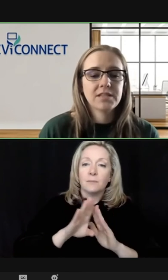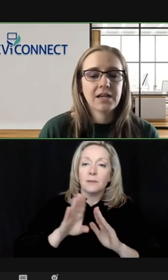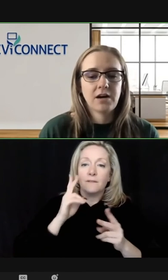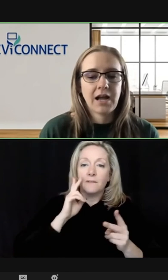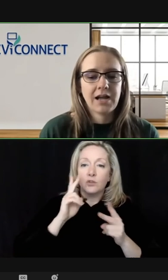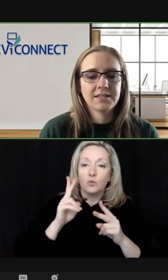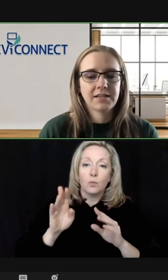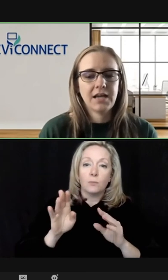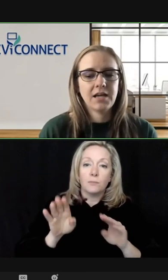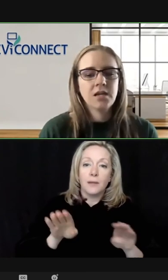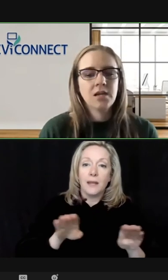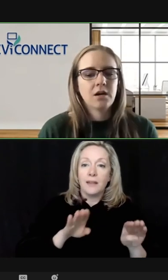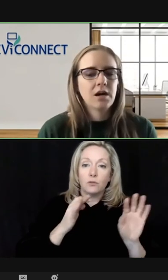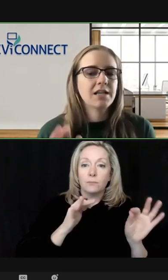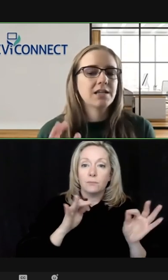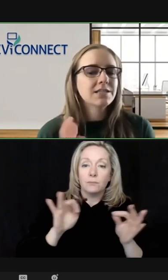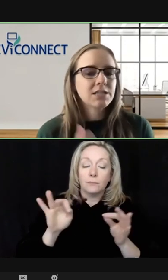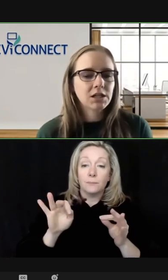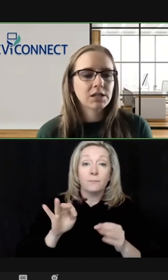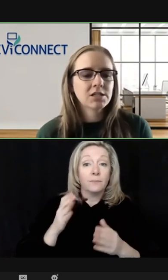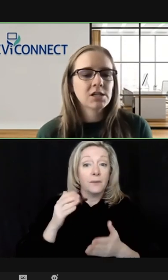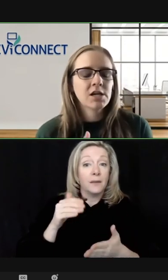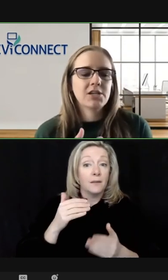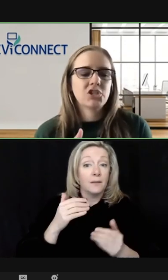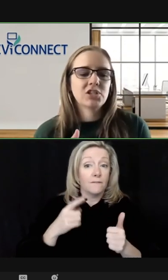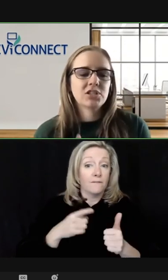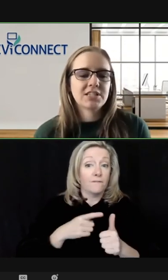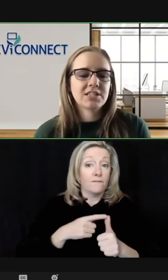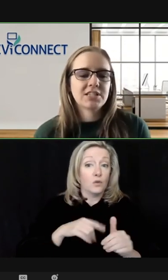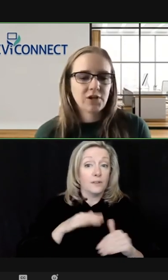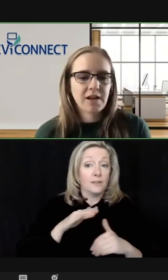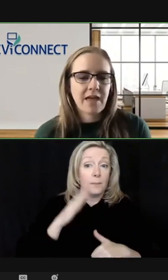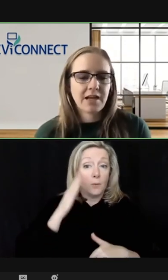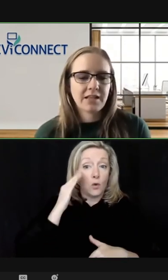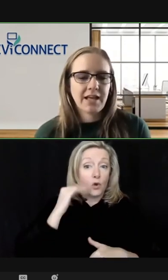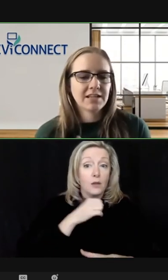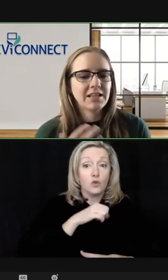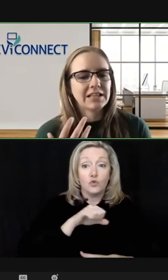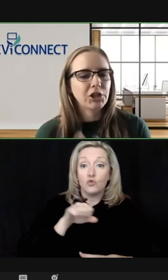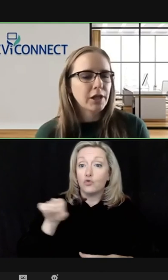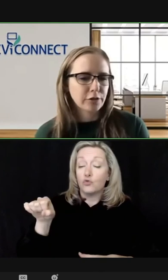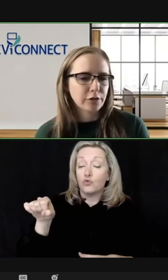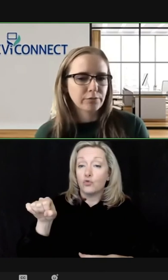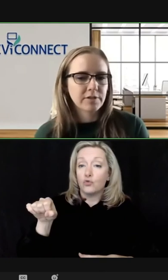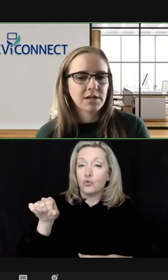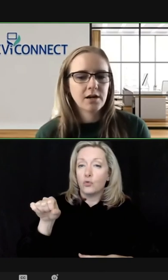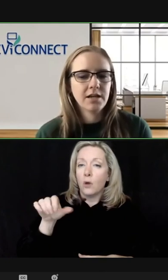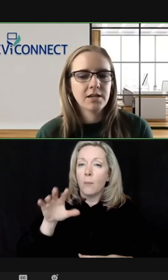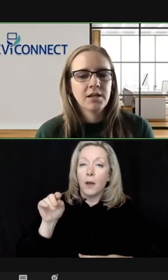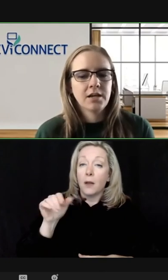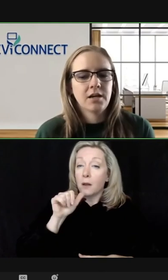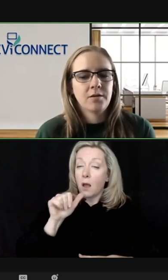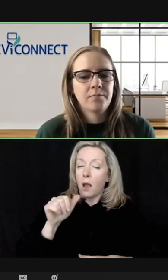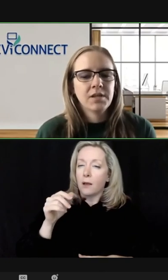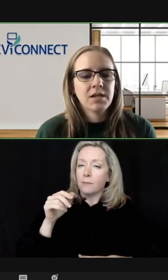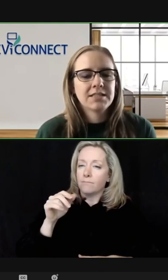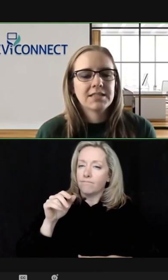look closely at her eyes, like I said, her head is turned and she's just demonstrating that classic, like looking through the